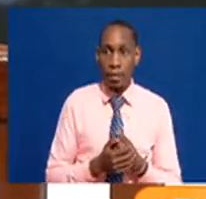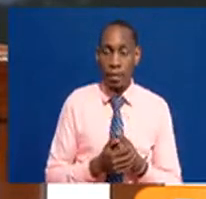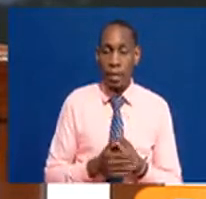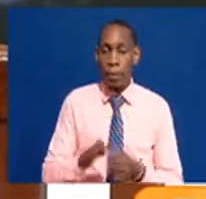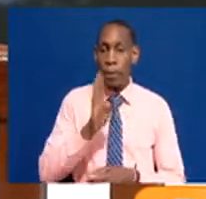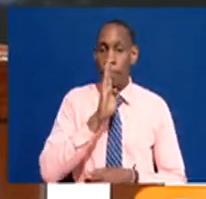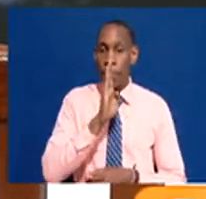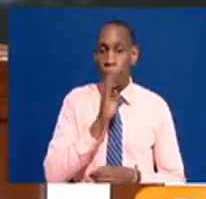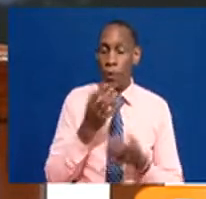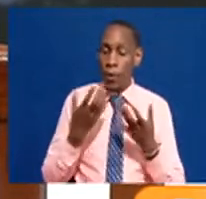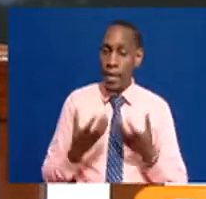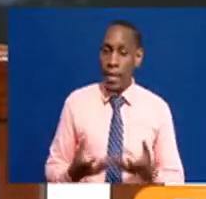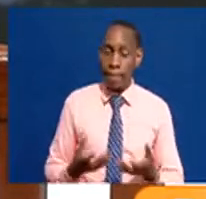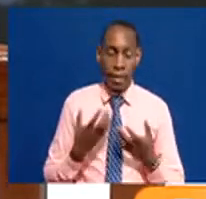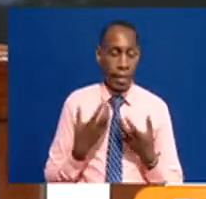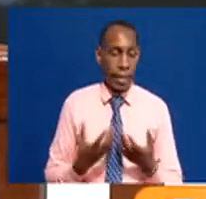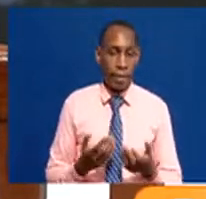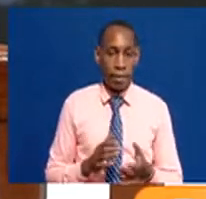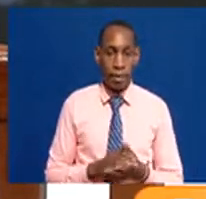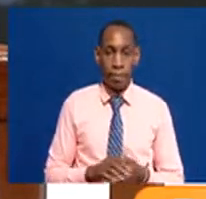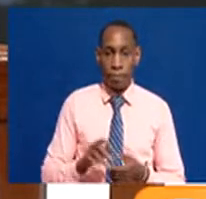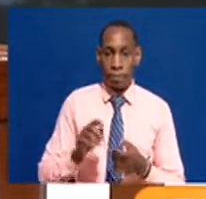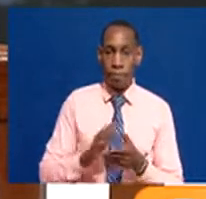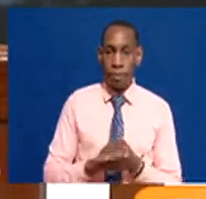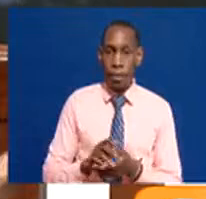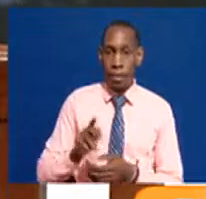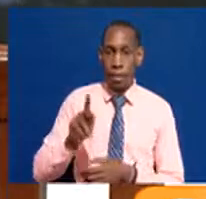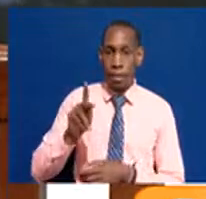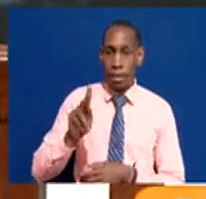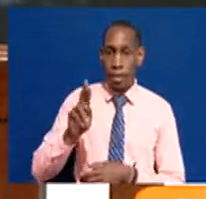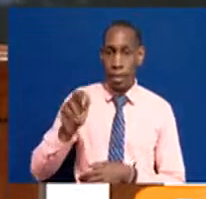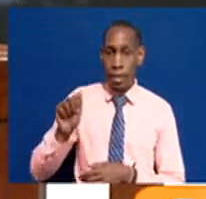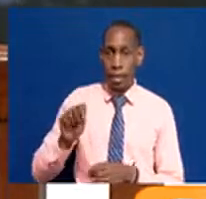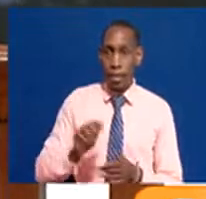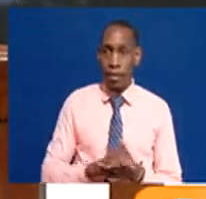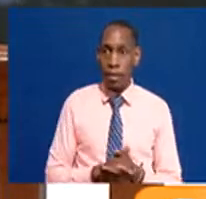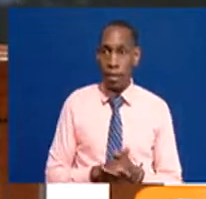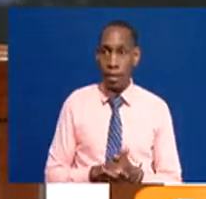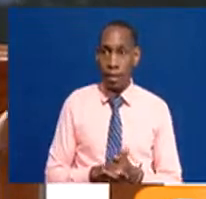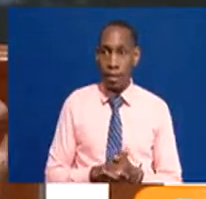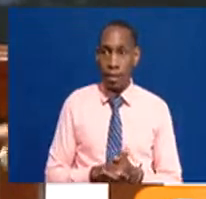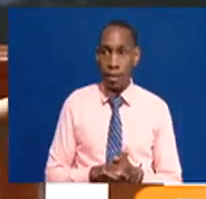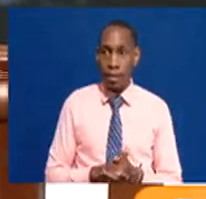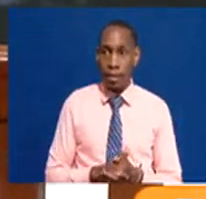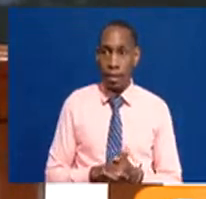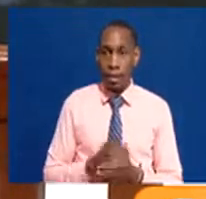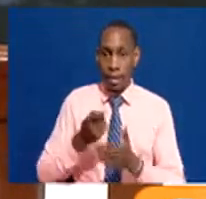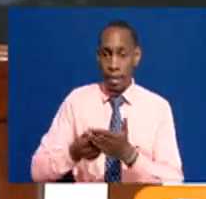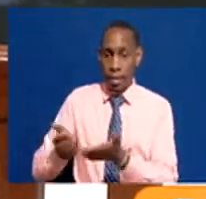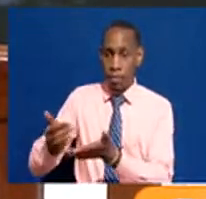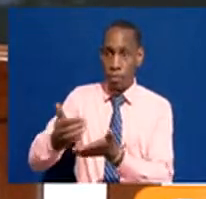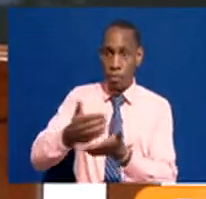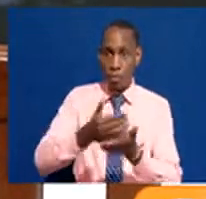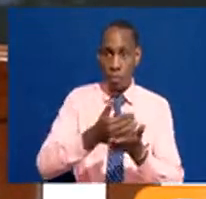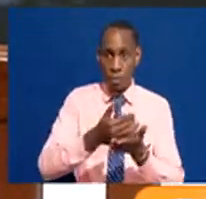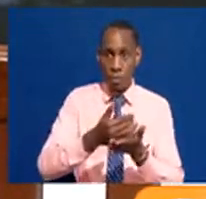indebted. With the KRA, I'm just learning, Esther, you know it. The tax collected